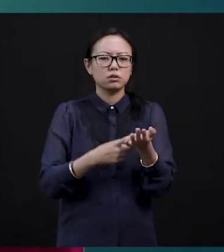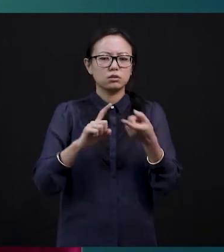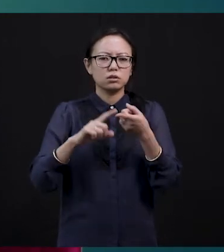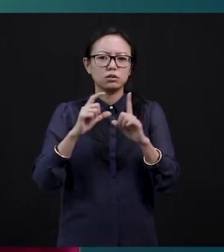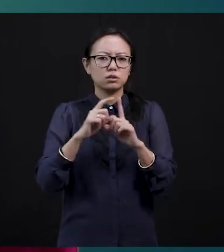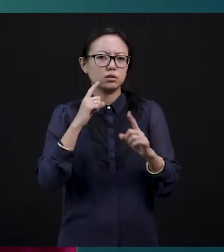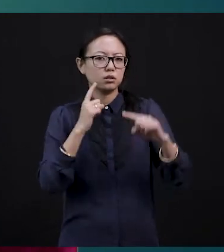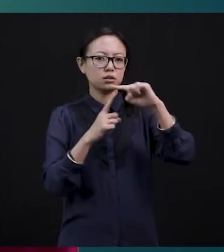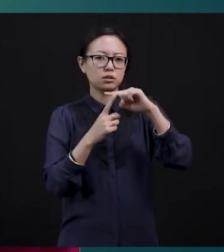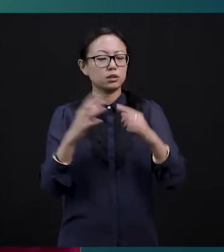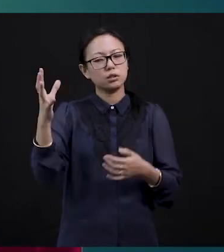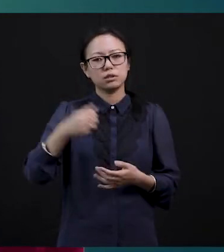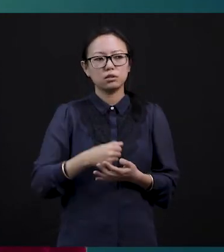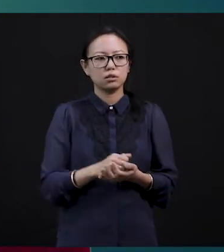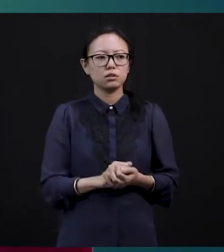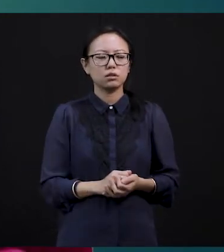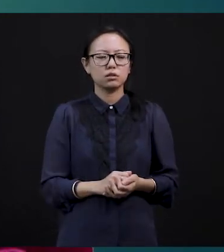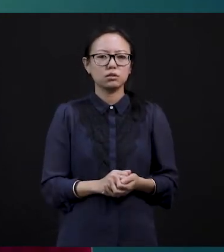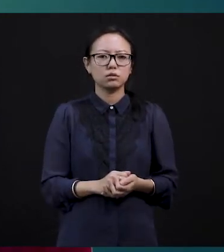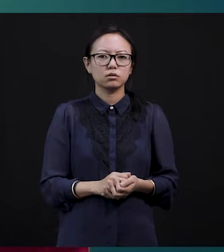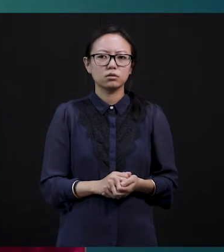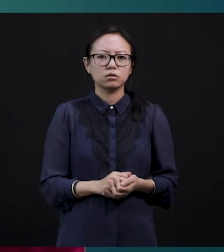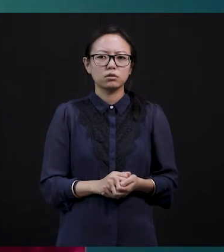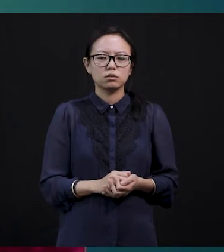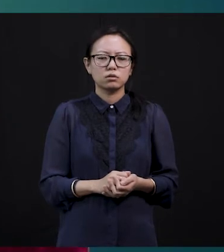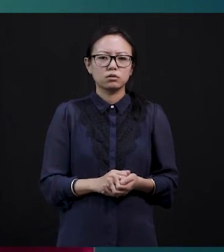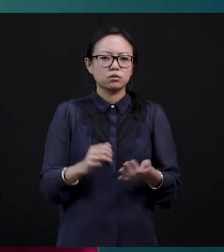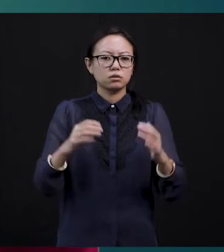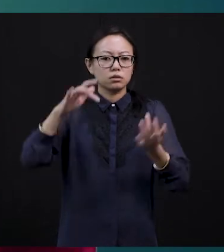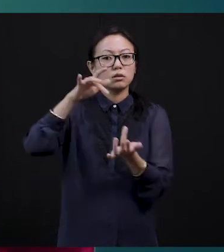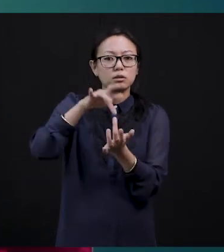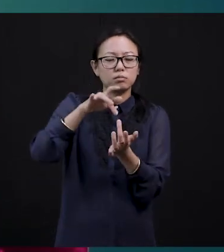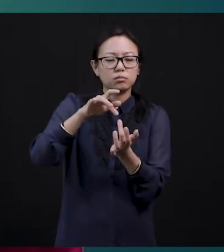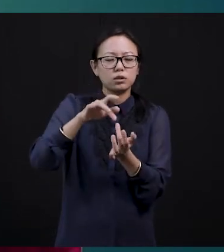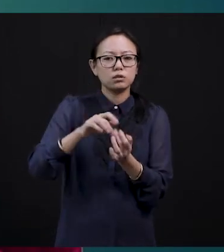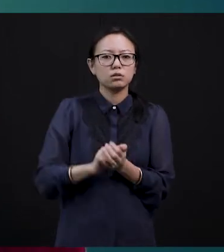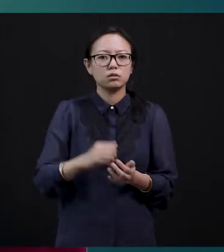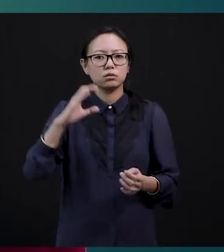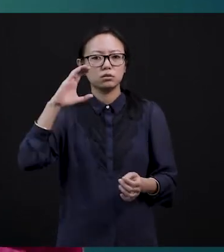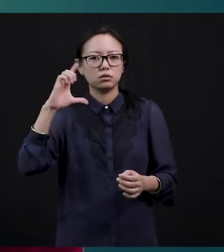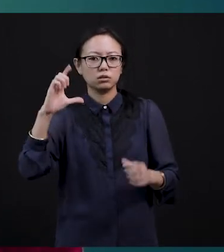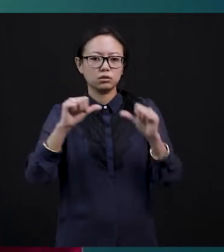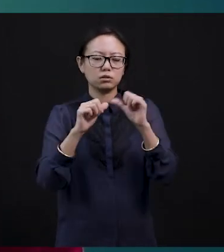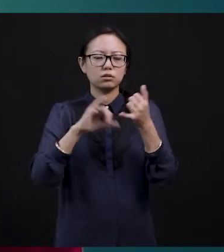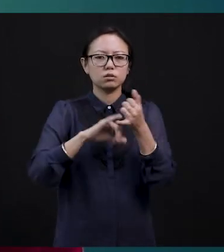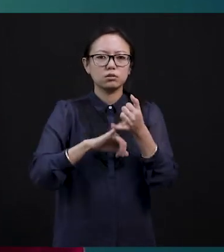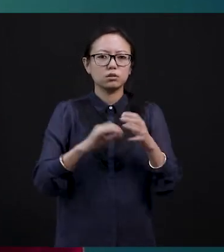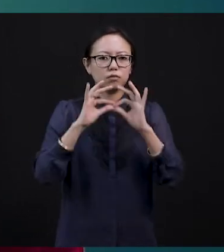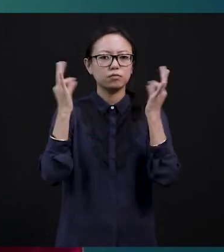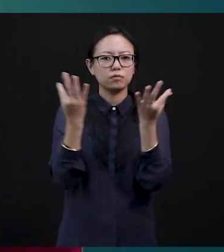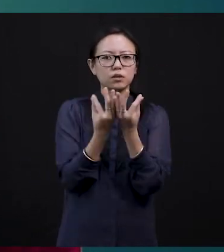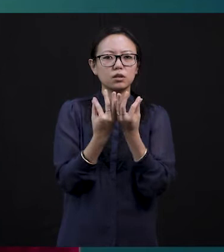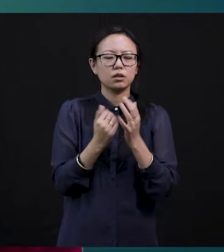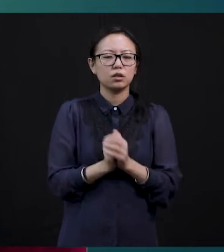salary arrives, we are going to pay. So most of the middle class families have this kind of a relationship with the shopkeeper